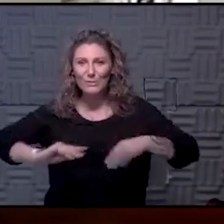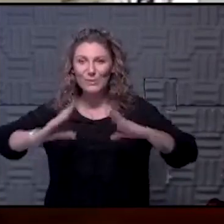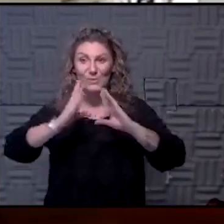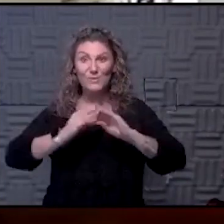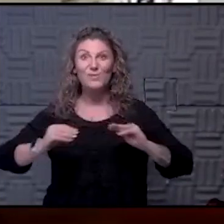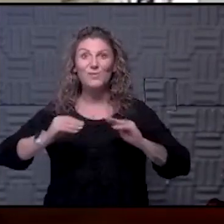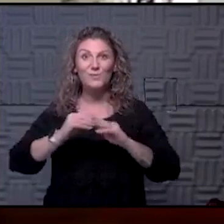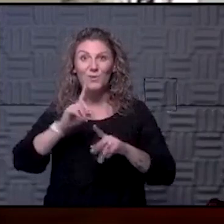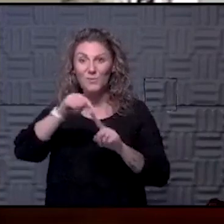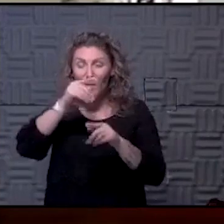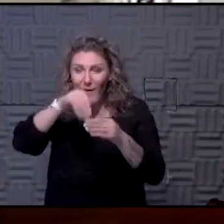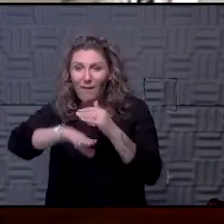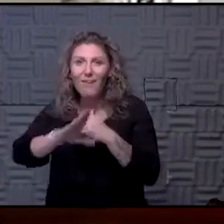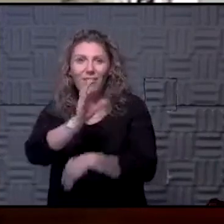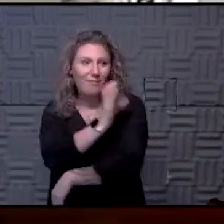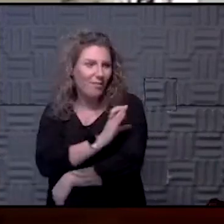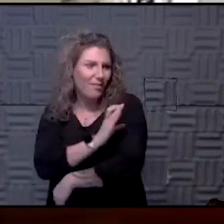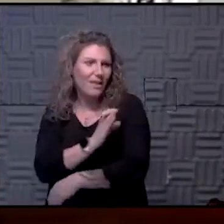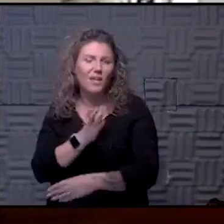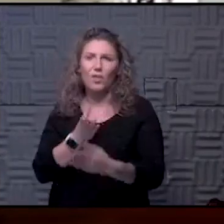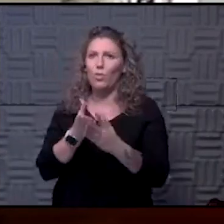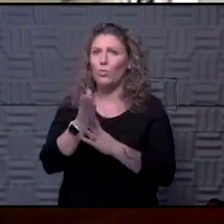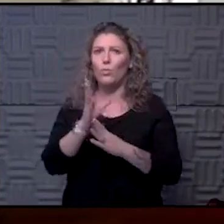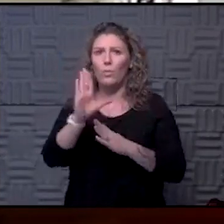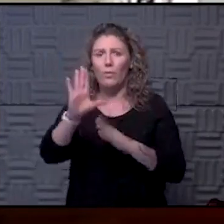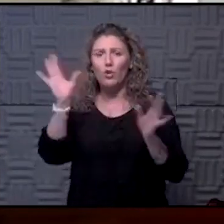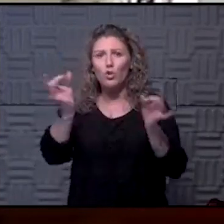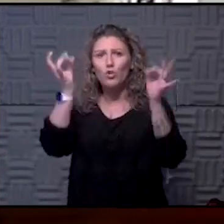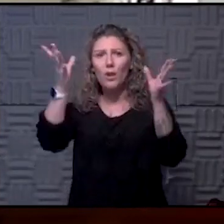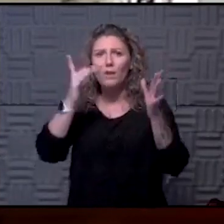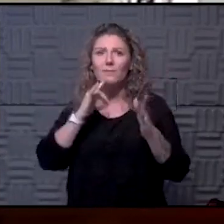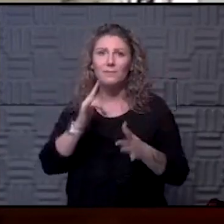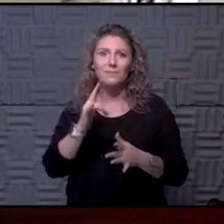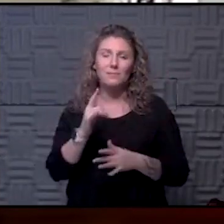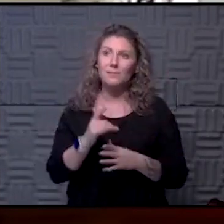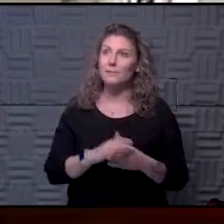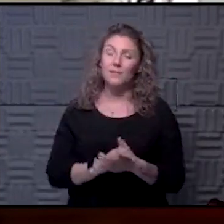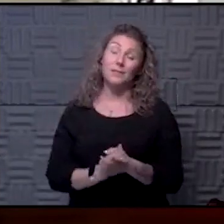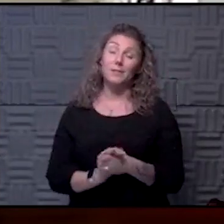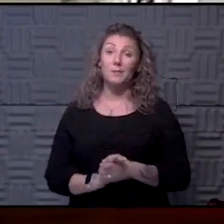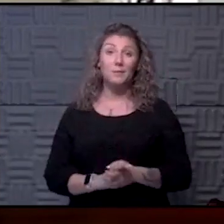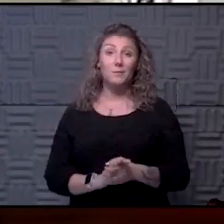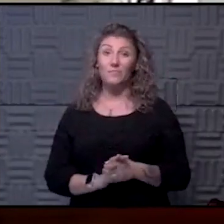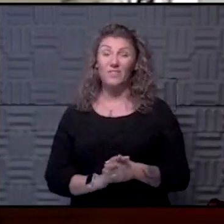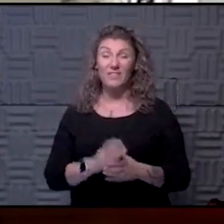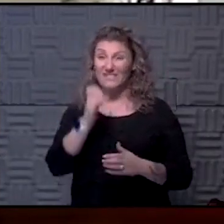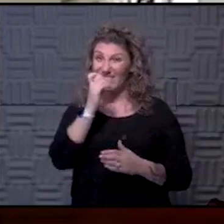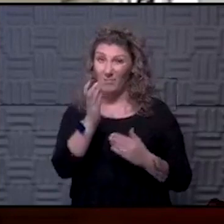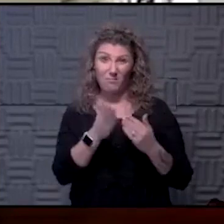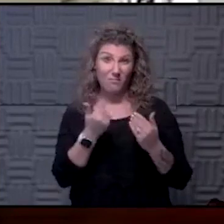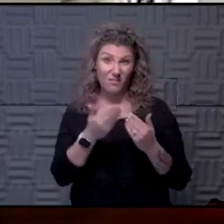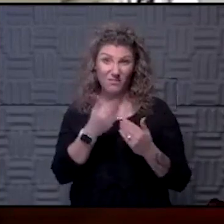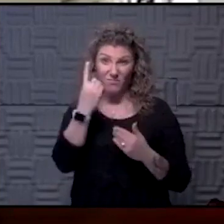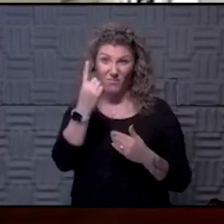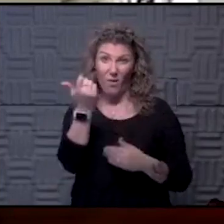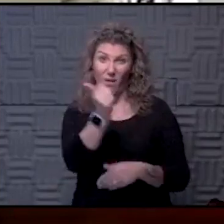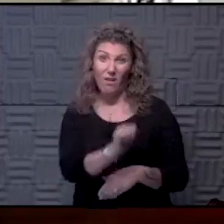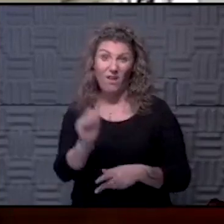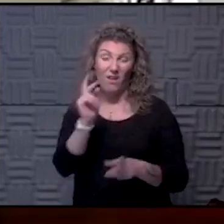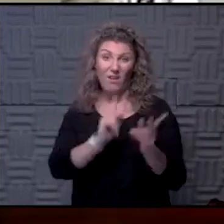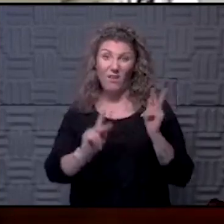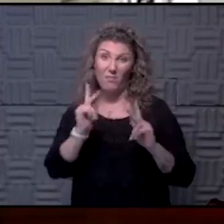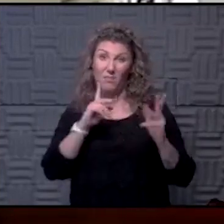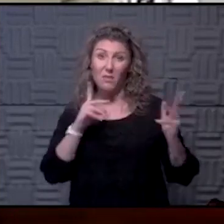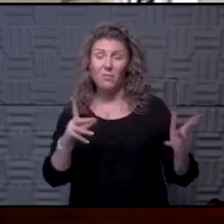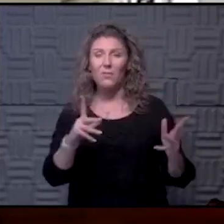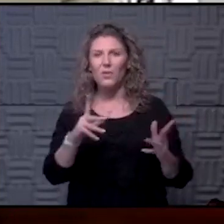clinics and what they've gone through during the crisis, as it hasn't been a easy year for any of us, just kind of reminds